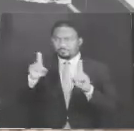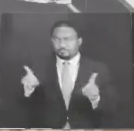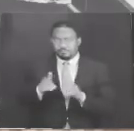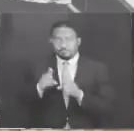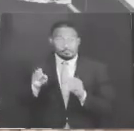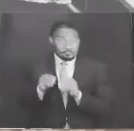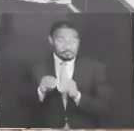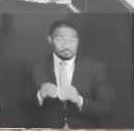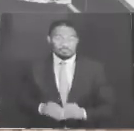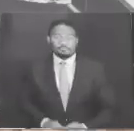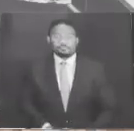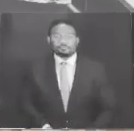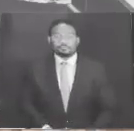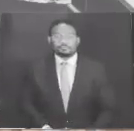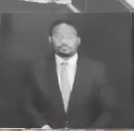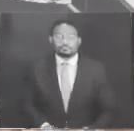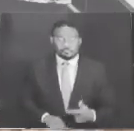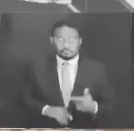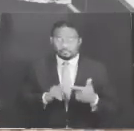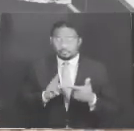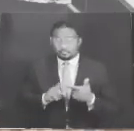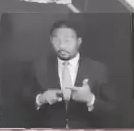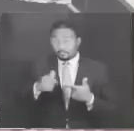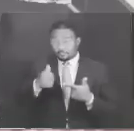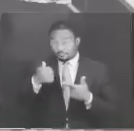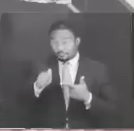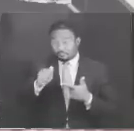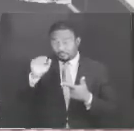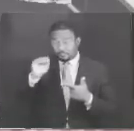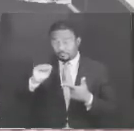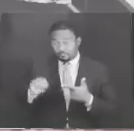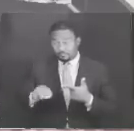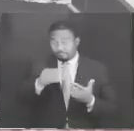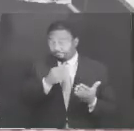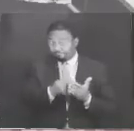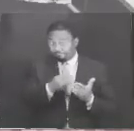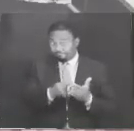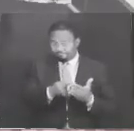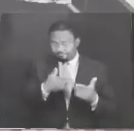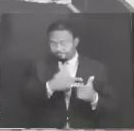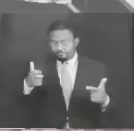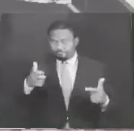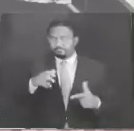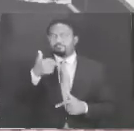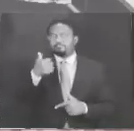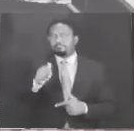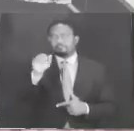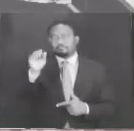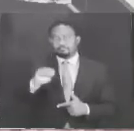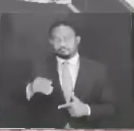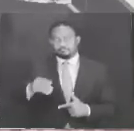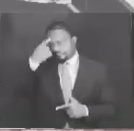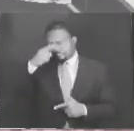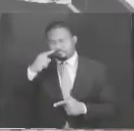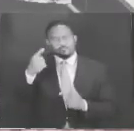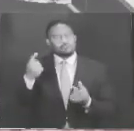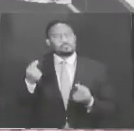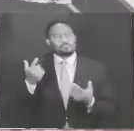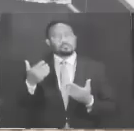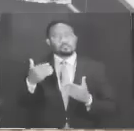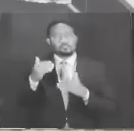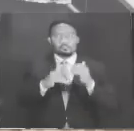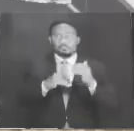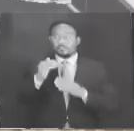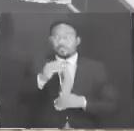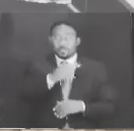Speaker, 10% of the amount is earmarked for the construction of health